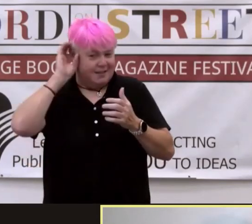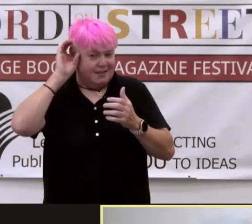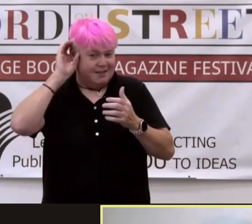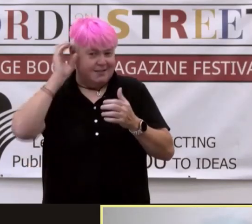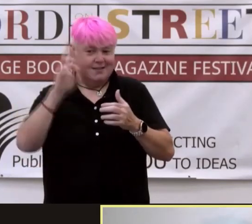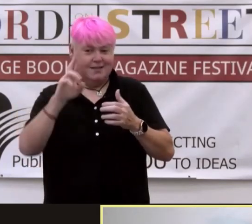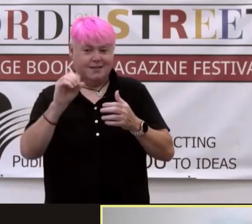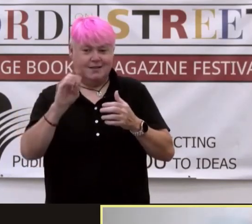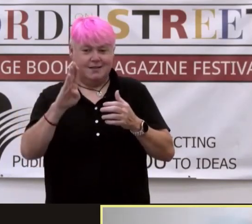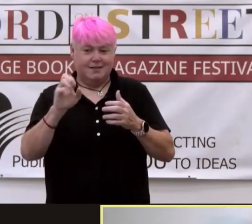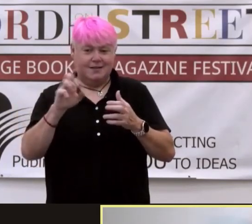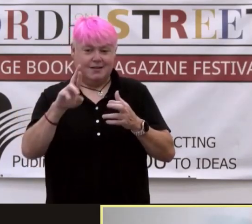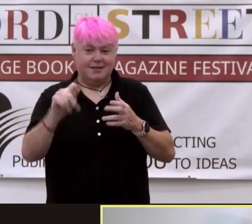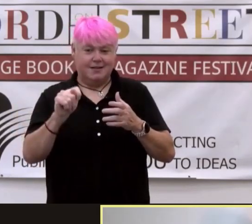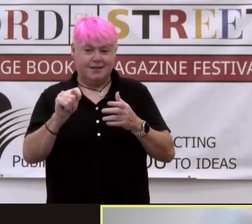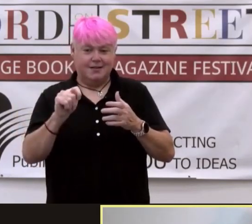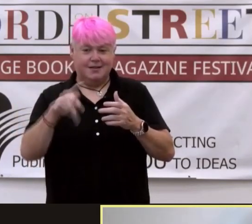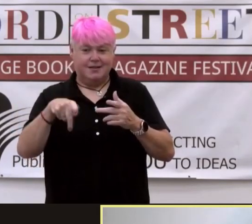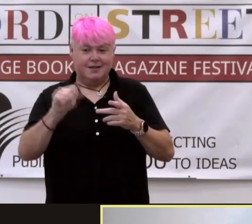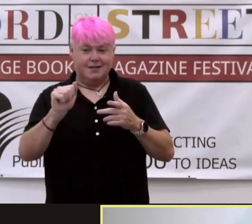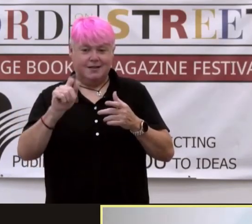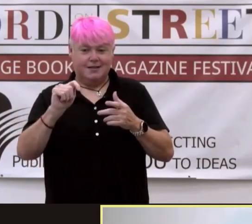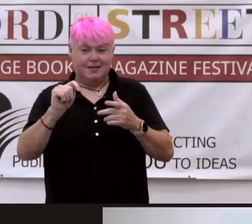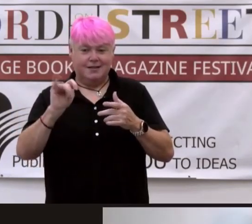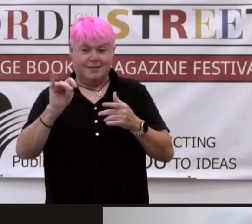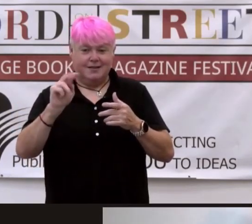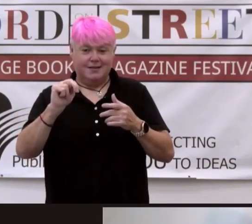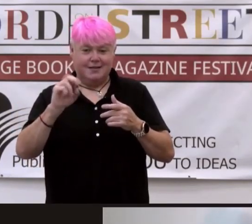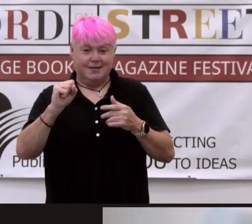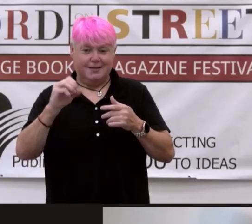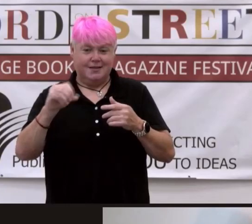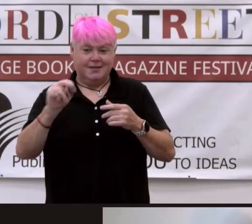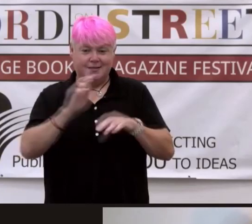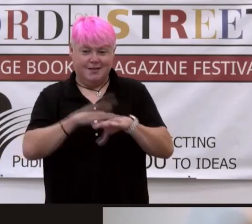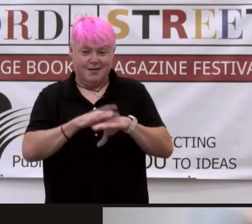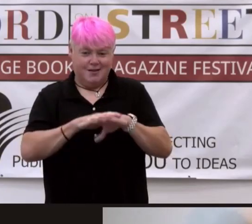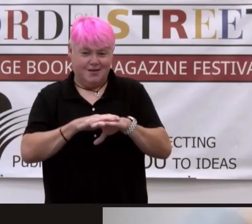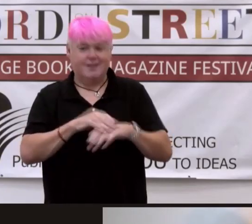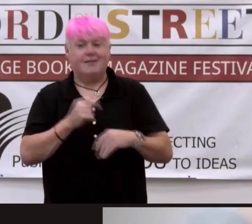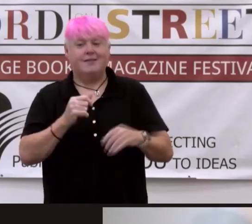Pattinson thoughts. Didn't think that one out, did I? Anyway. They're important. They're important thoughts.